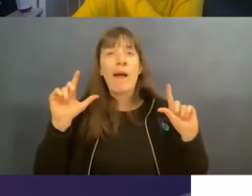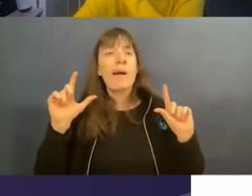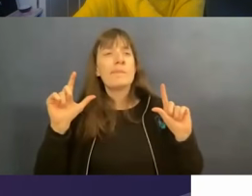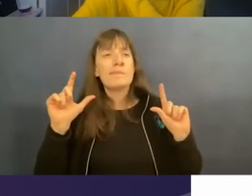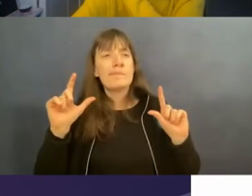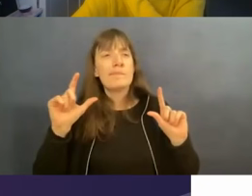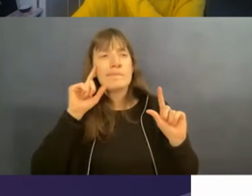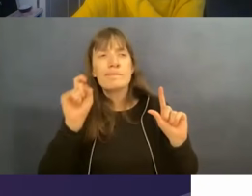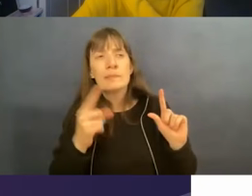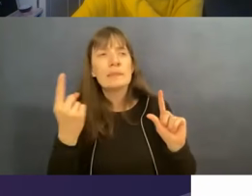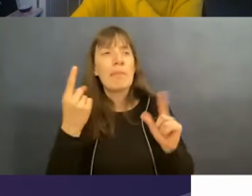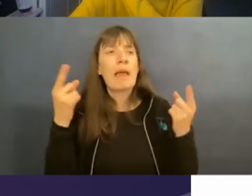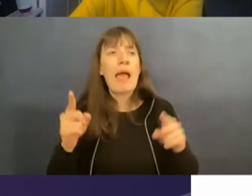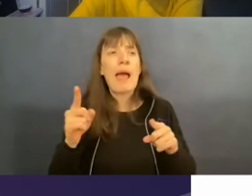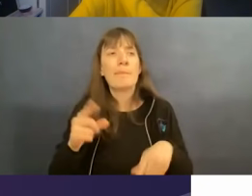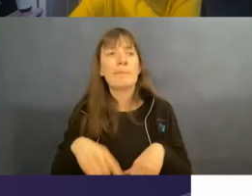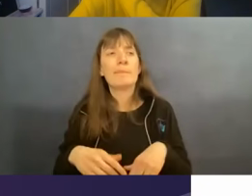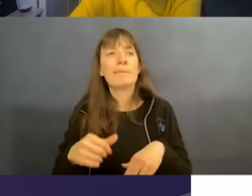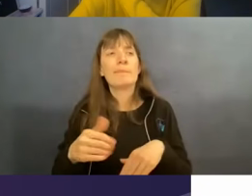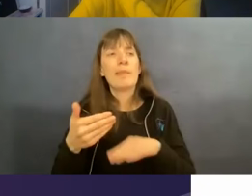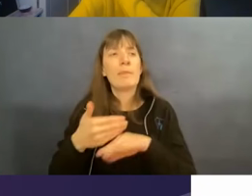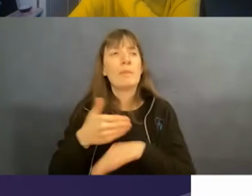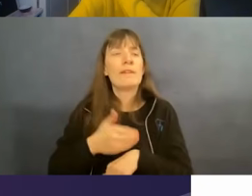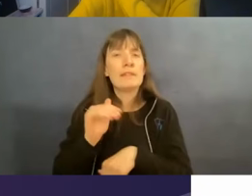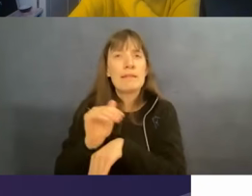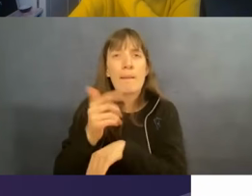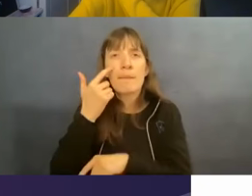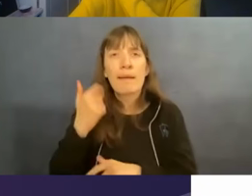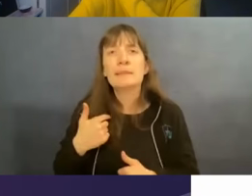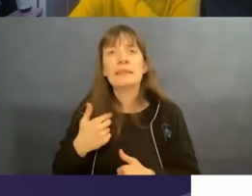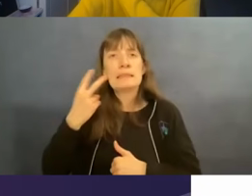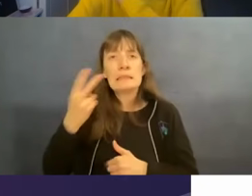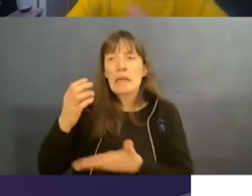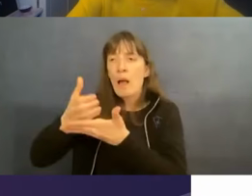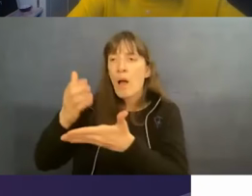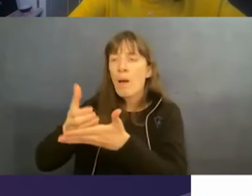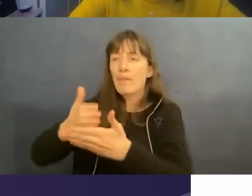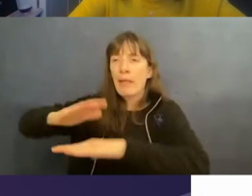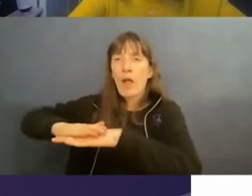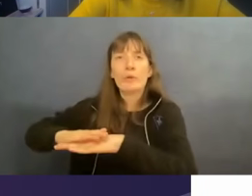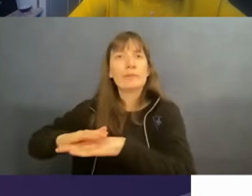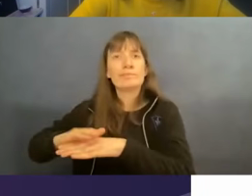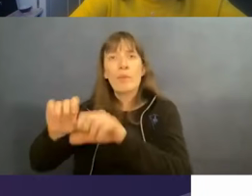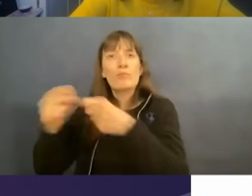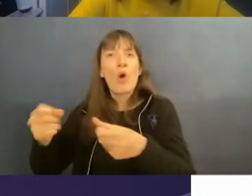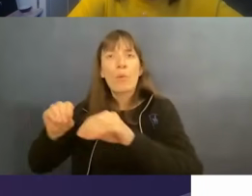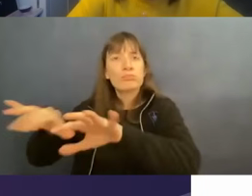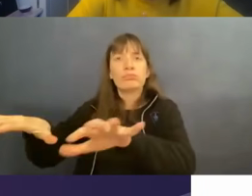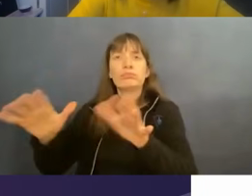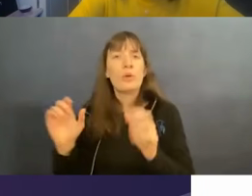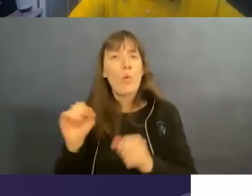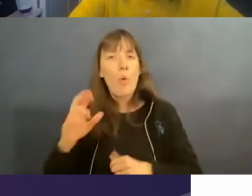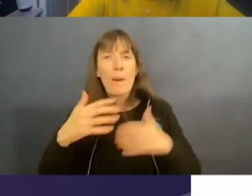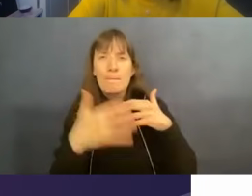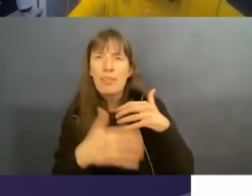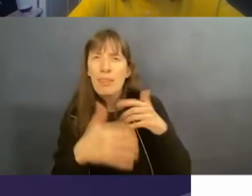night because there's a broken mug on the counter, or um, there's blood that